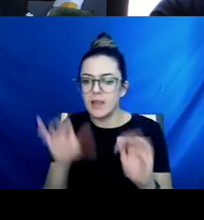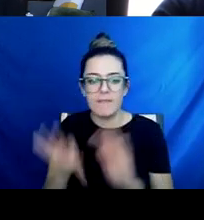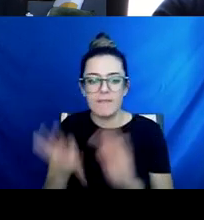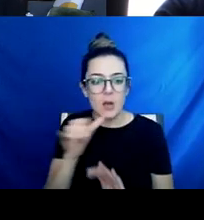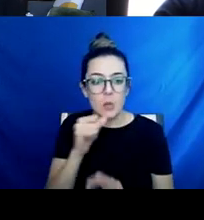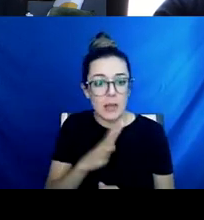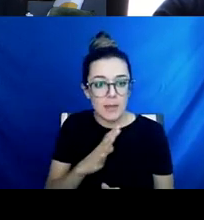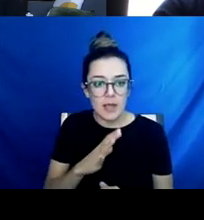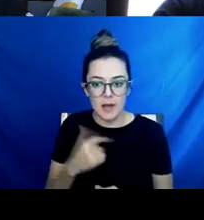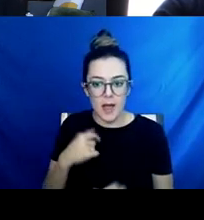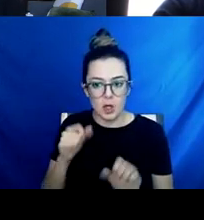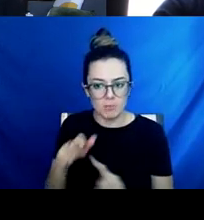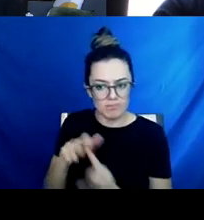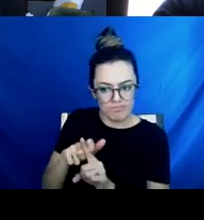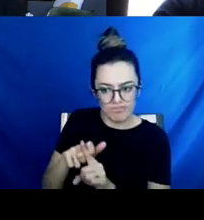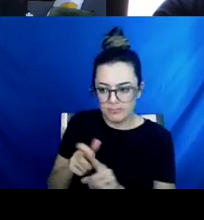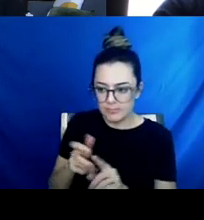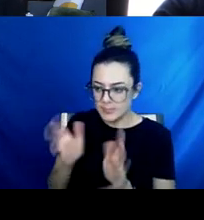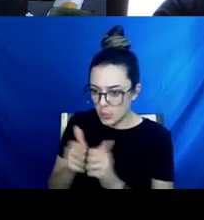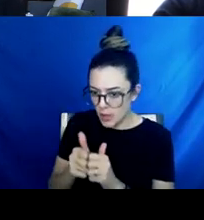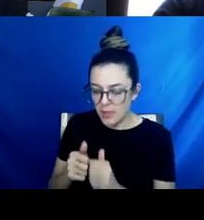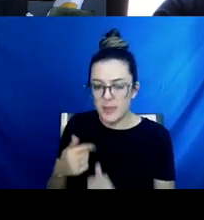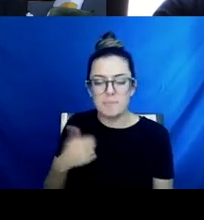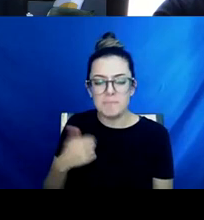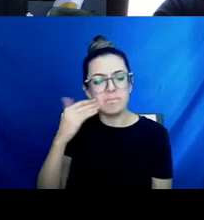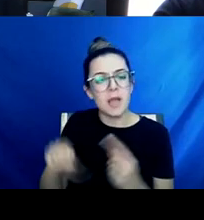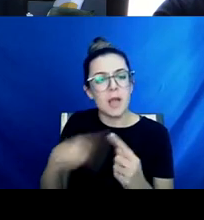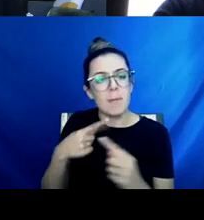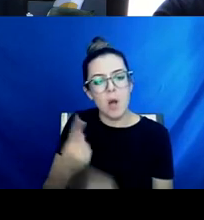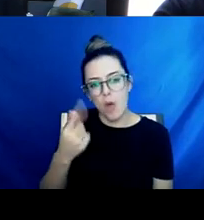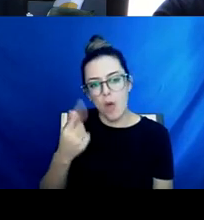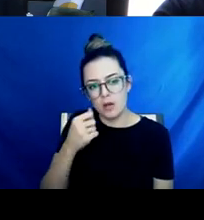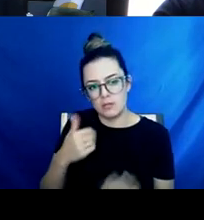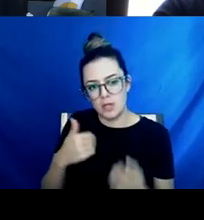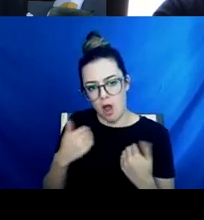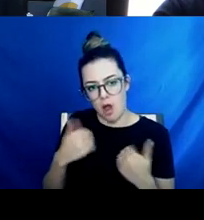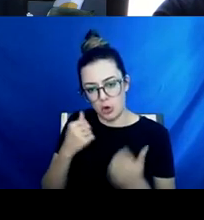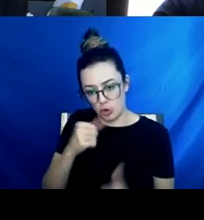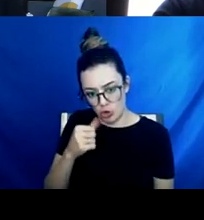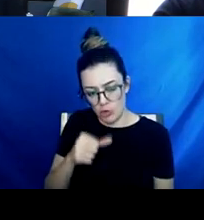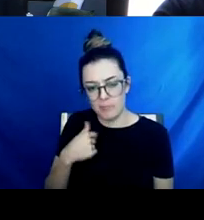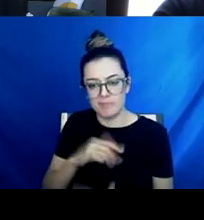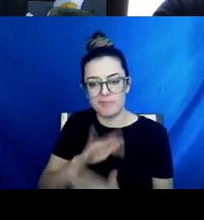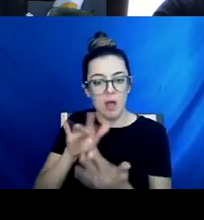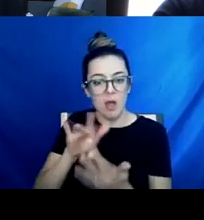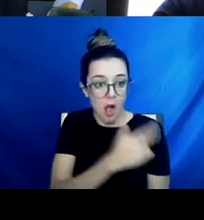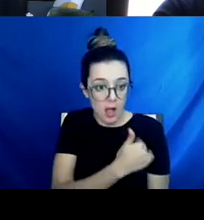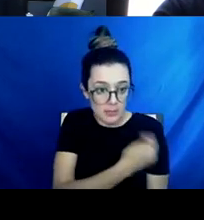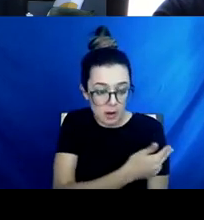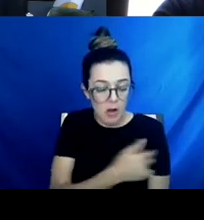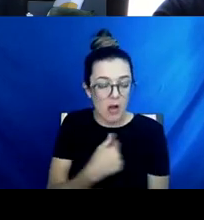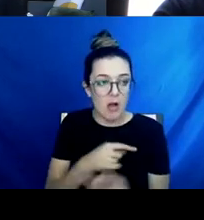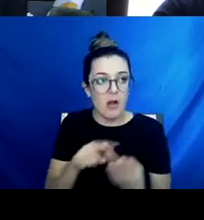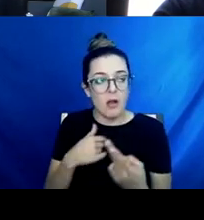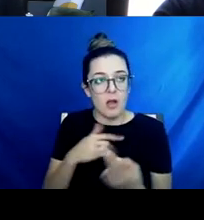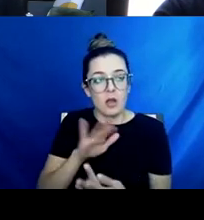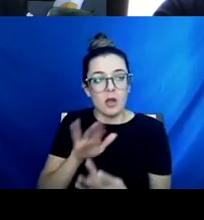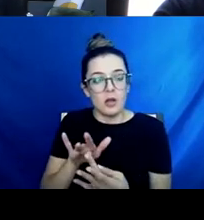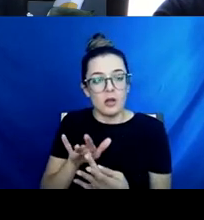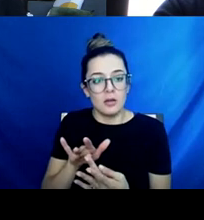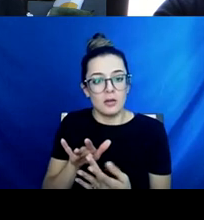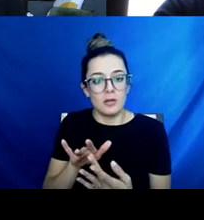responded, or the first audience member who responded, basically said they'd use their picture and only part of the name, but they